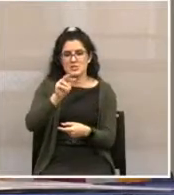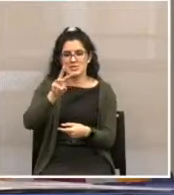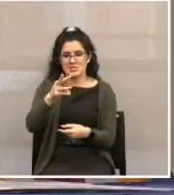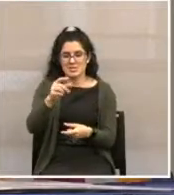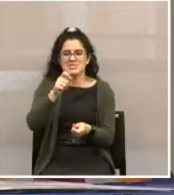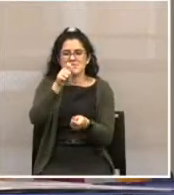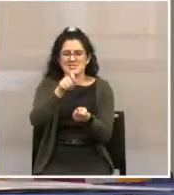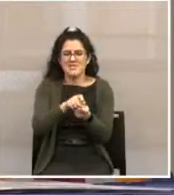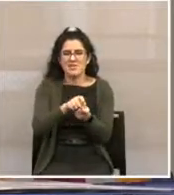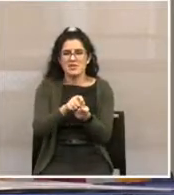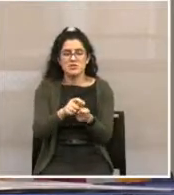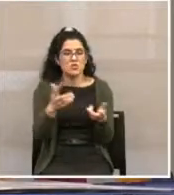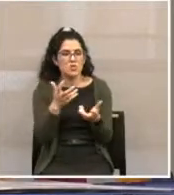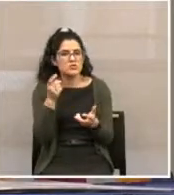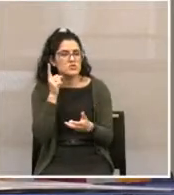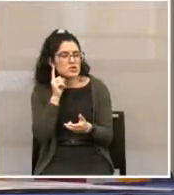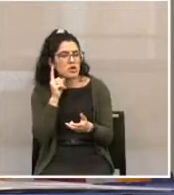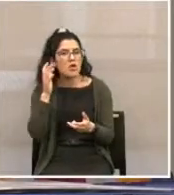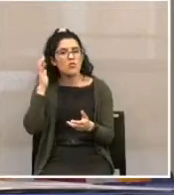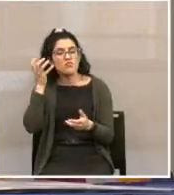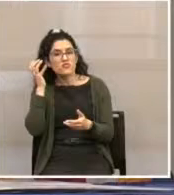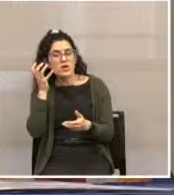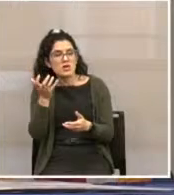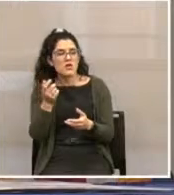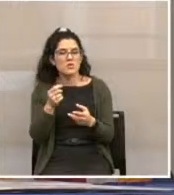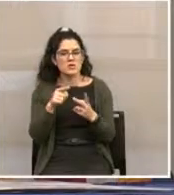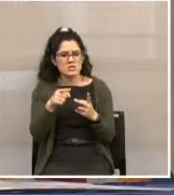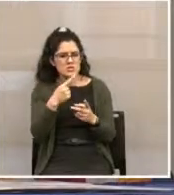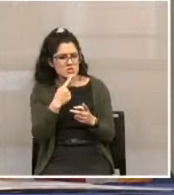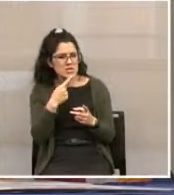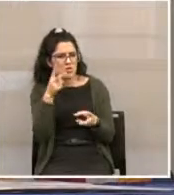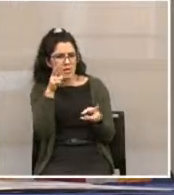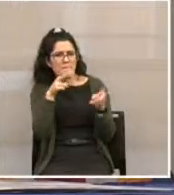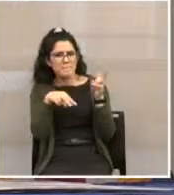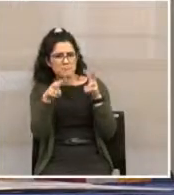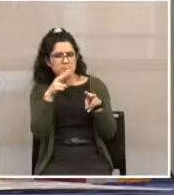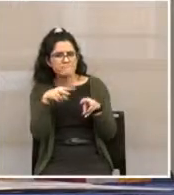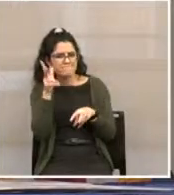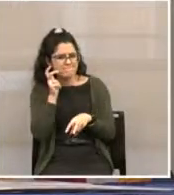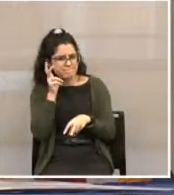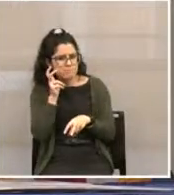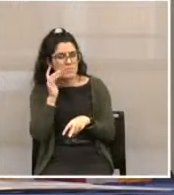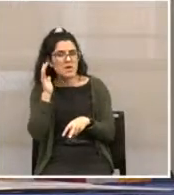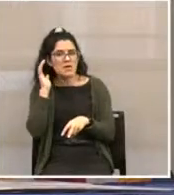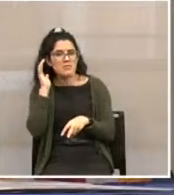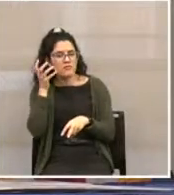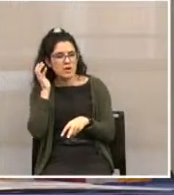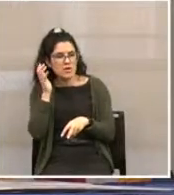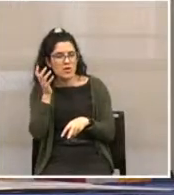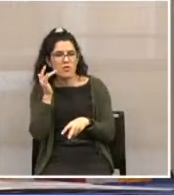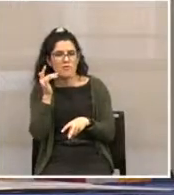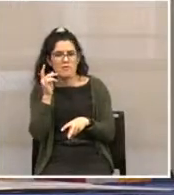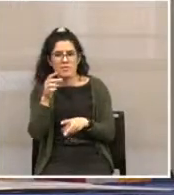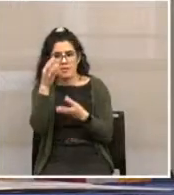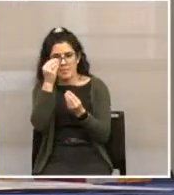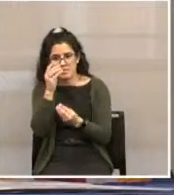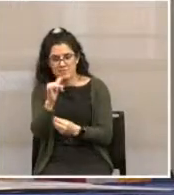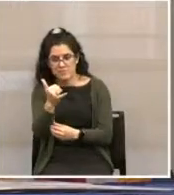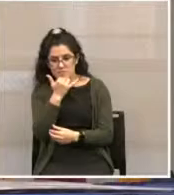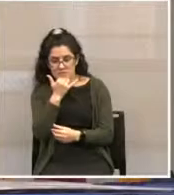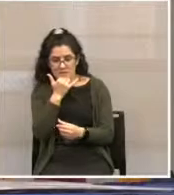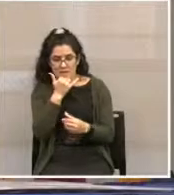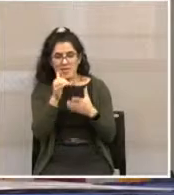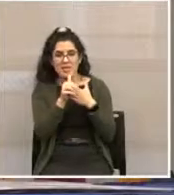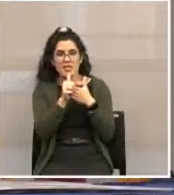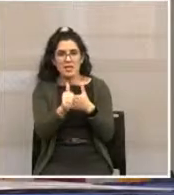and to what extent radio stations, because that's what you had monitored, spread misinformation that led to